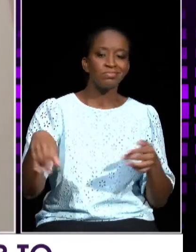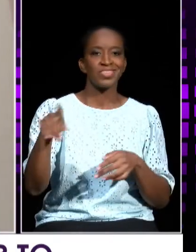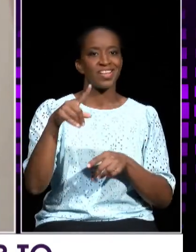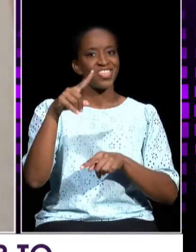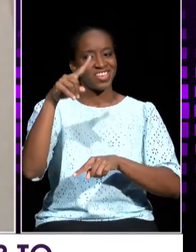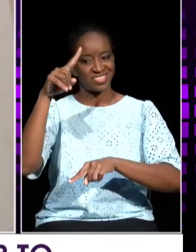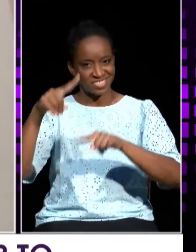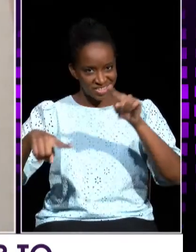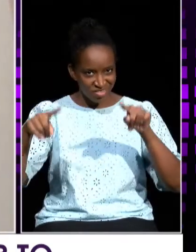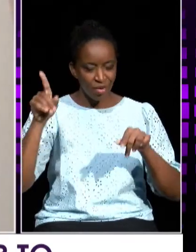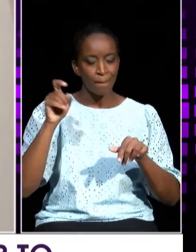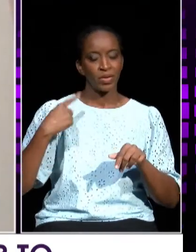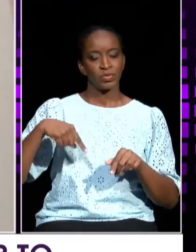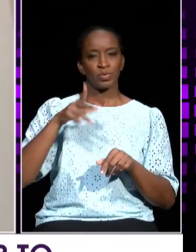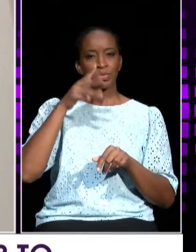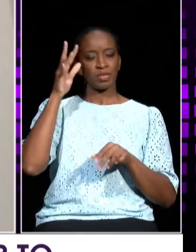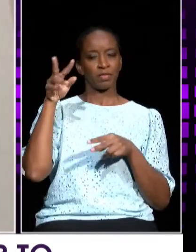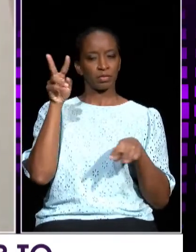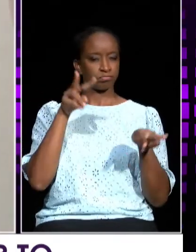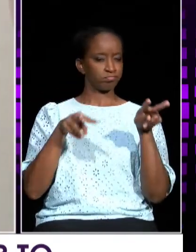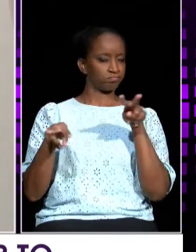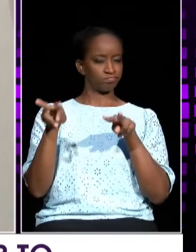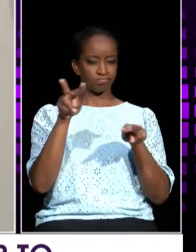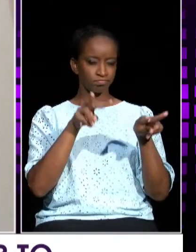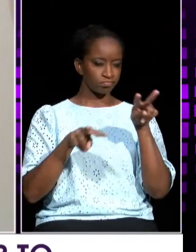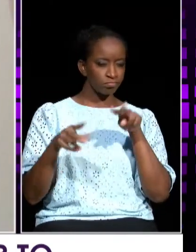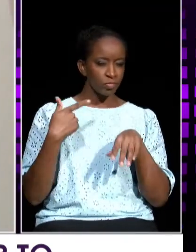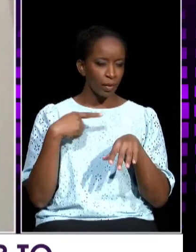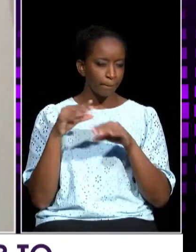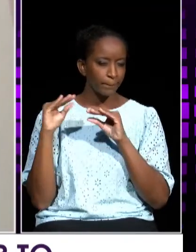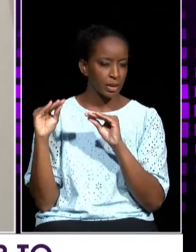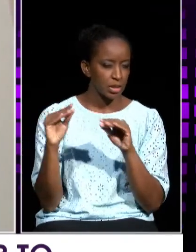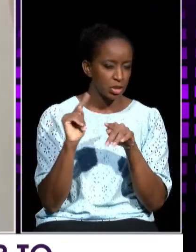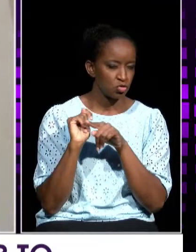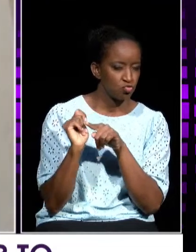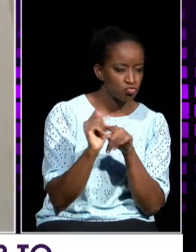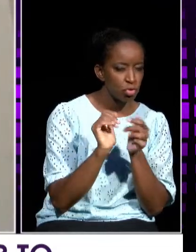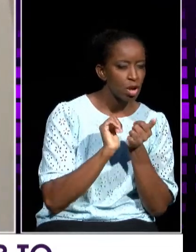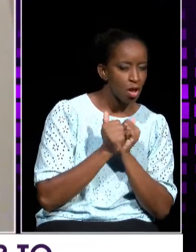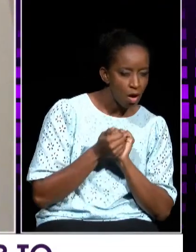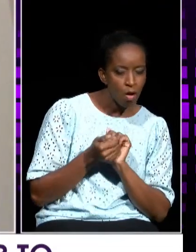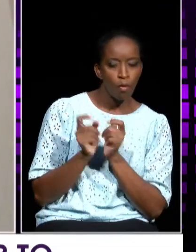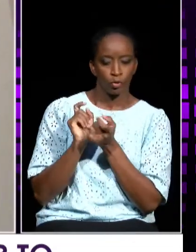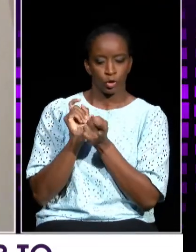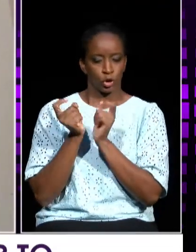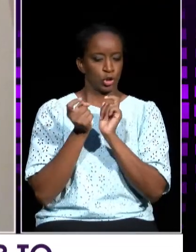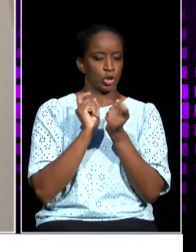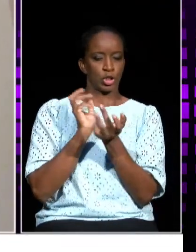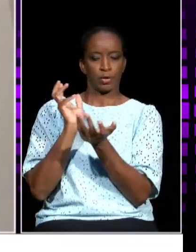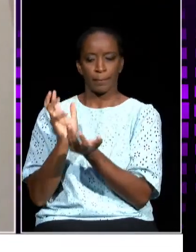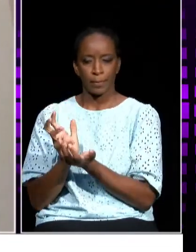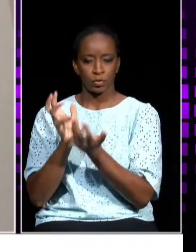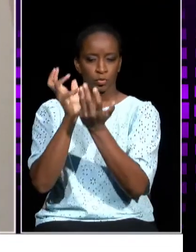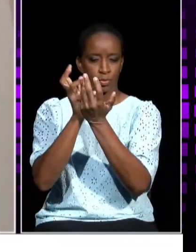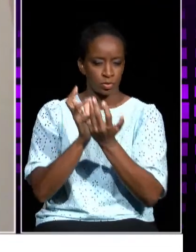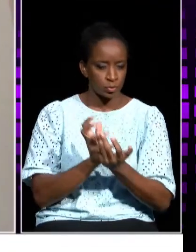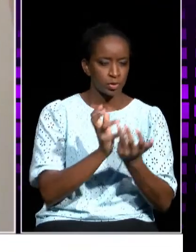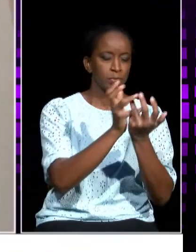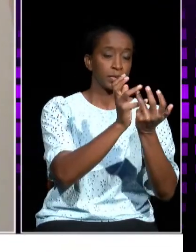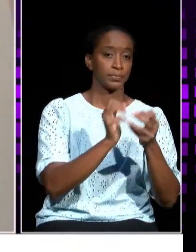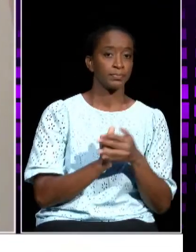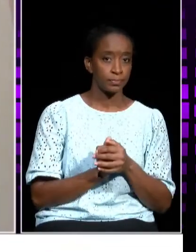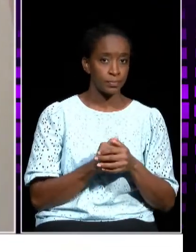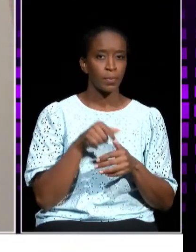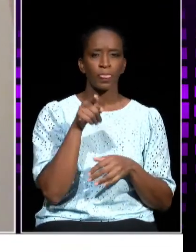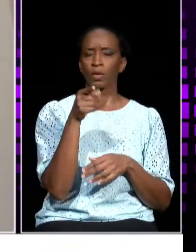for our children. And bordering on, you asked about what's the line